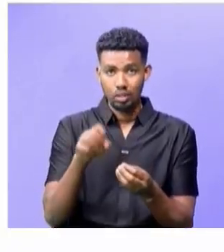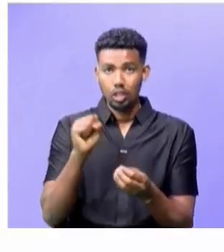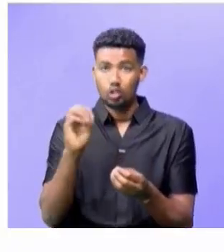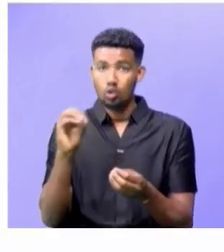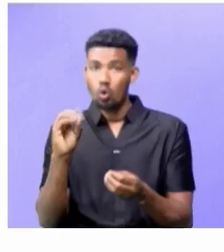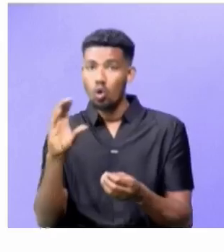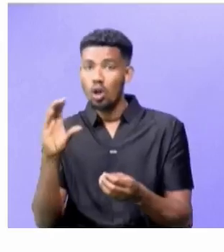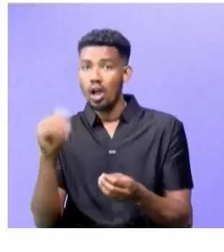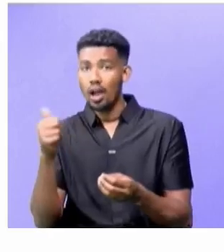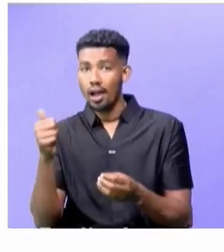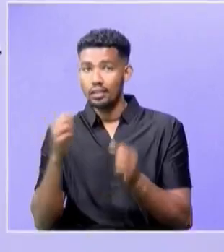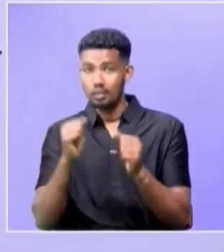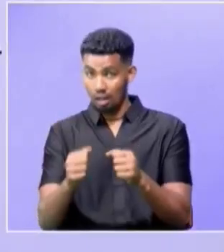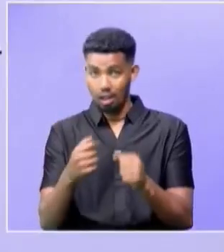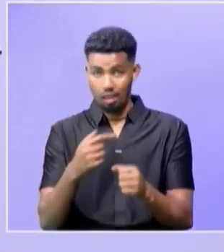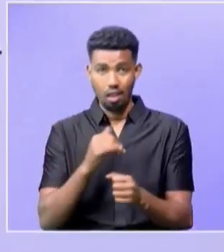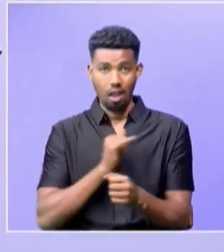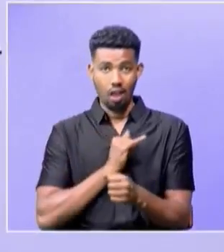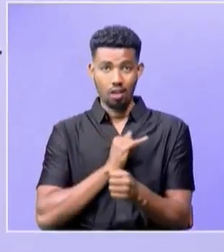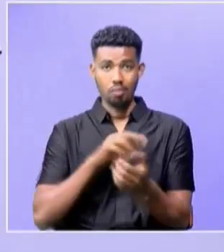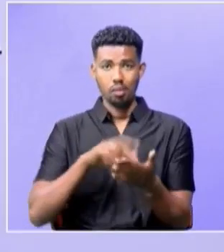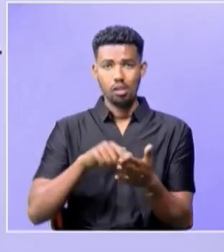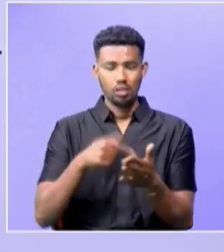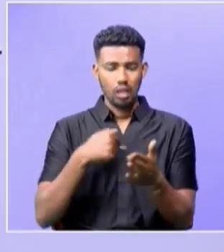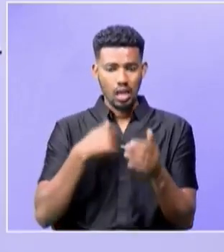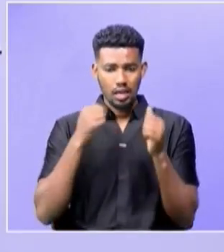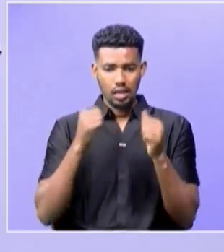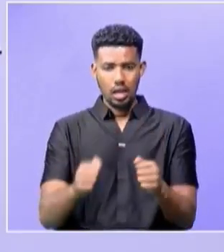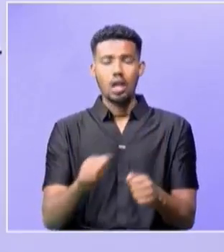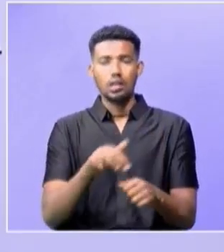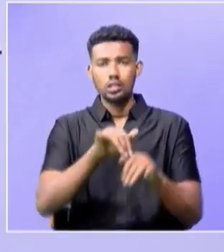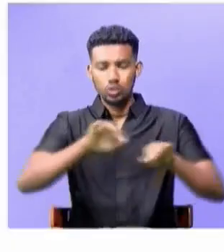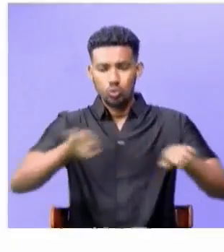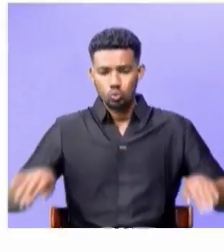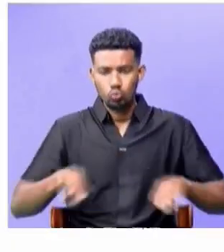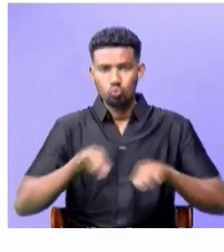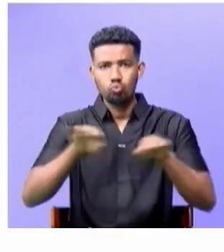So can I? It means I can swim too.